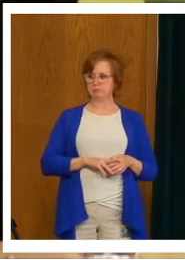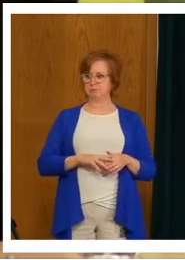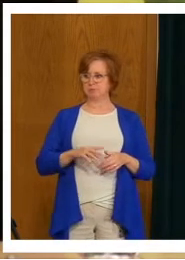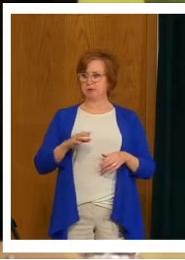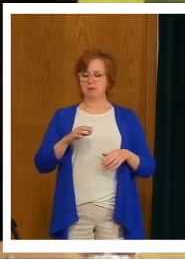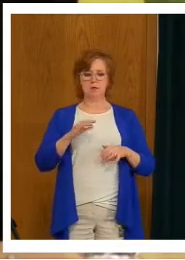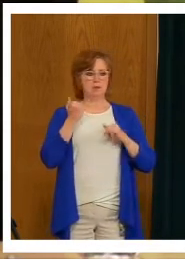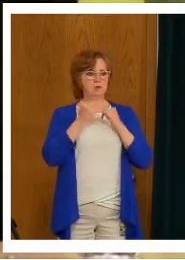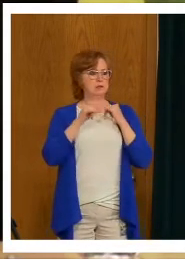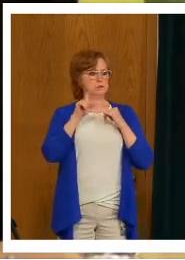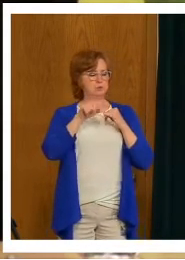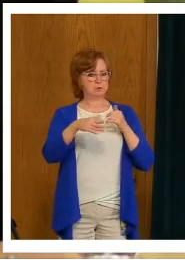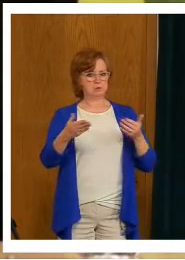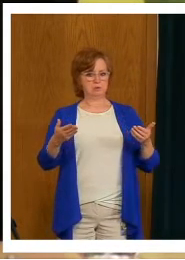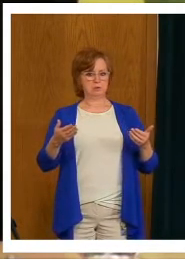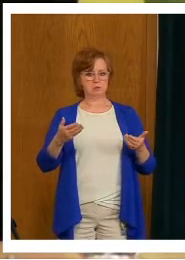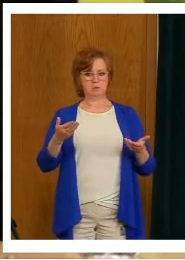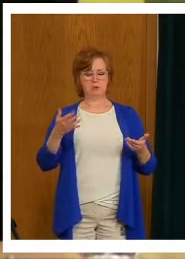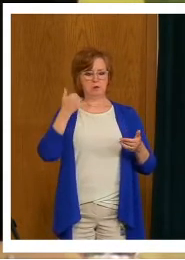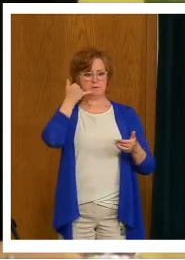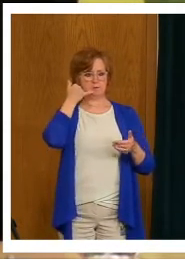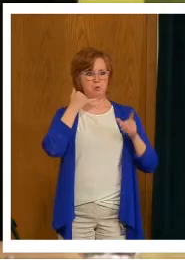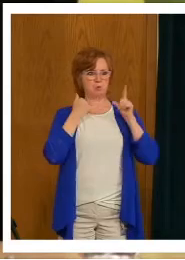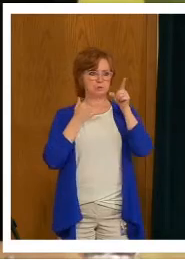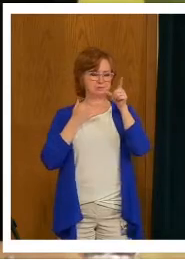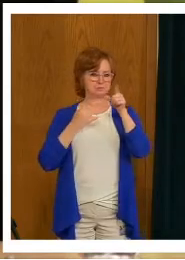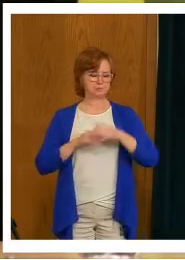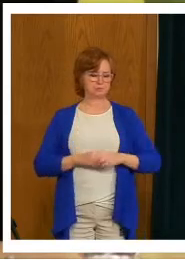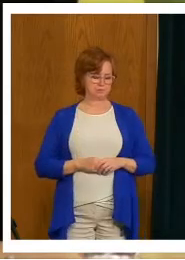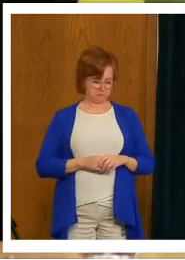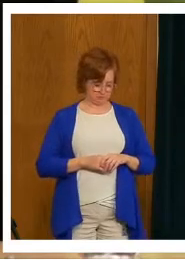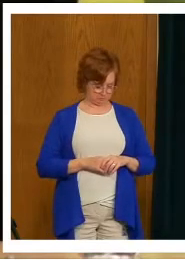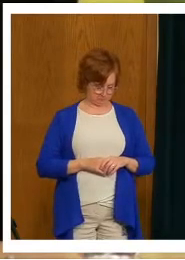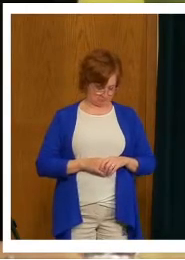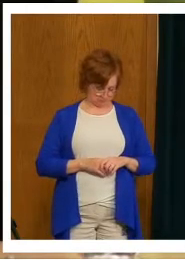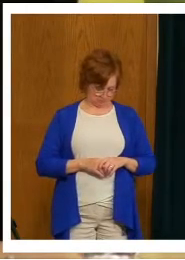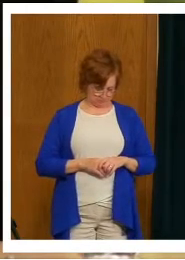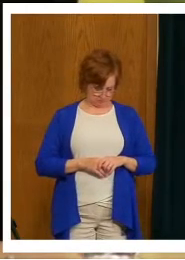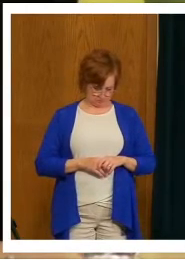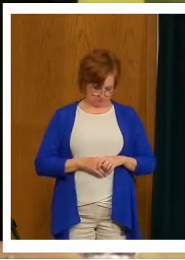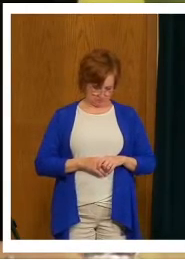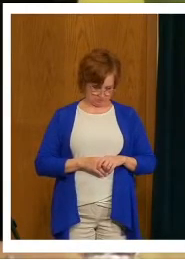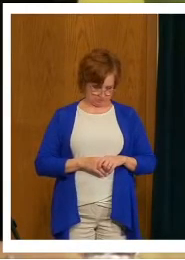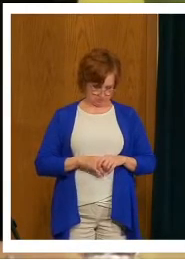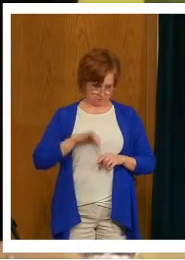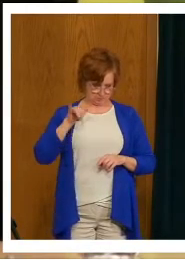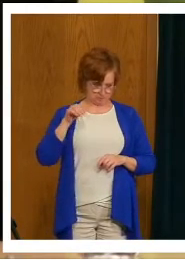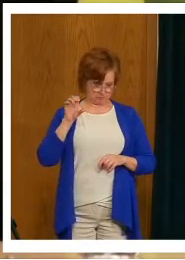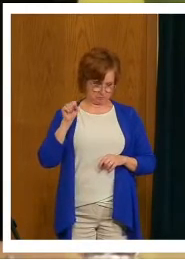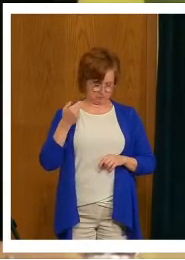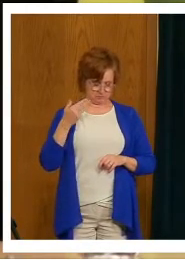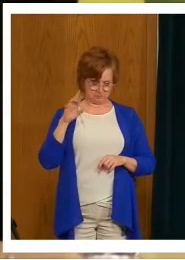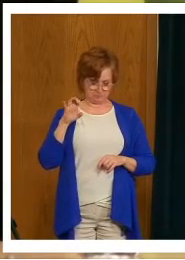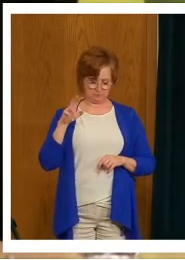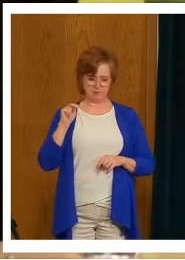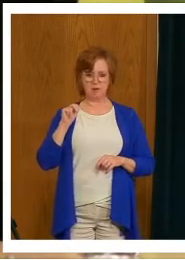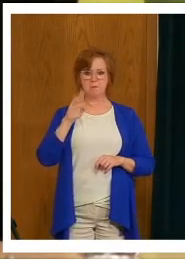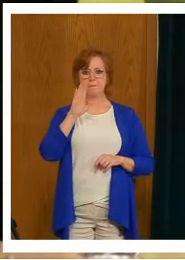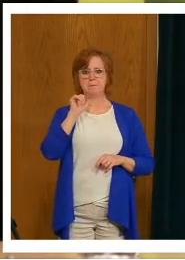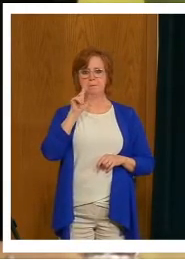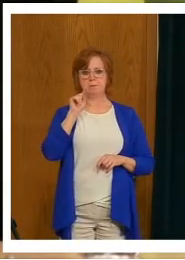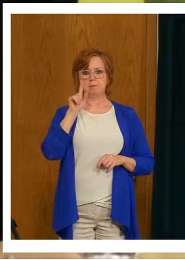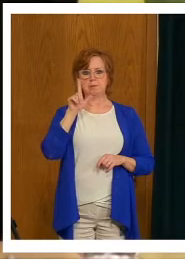We'll take our final question on the line. Operator? We have Josh Ryan with Battleford